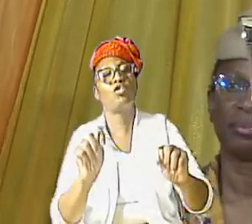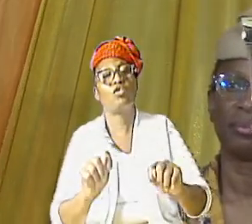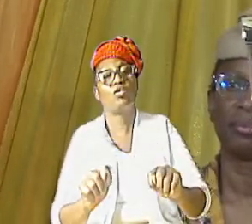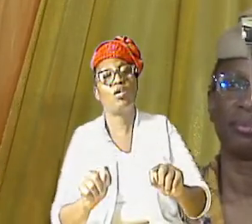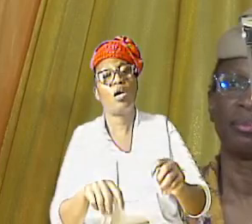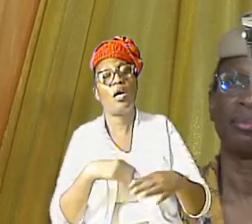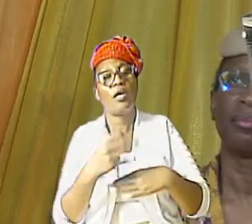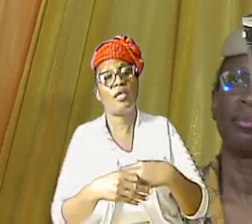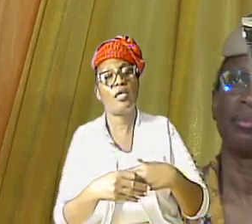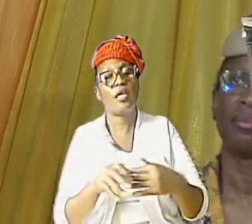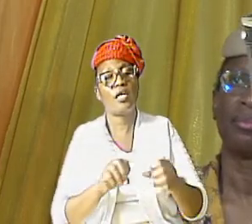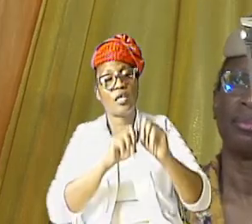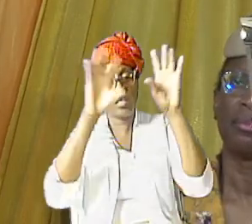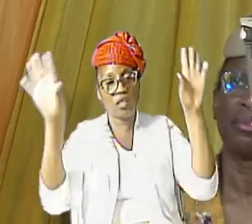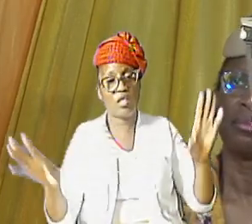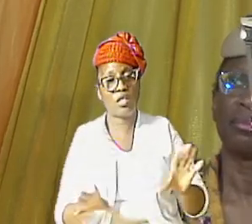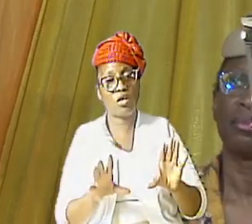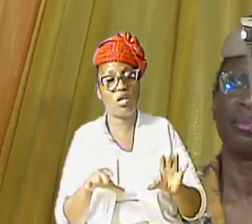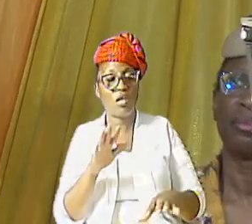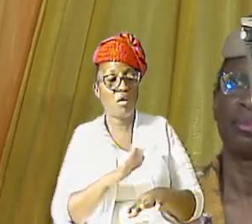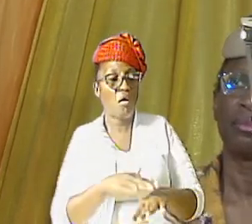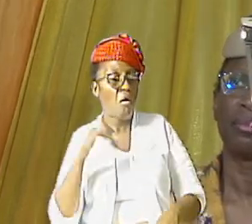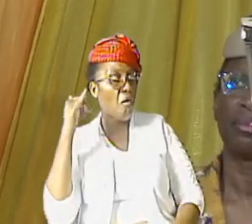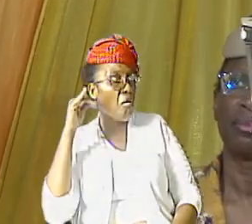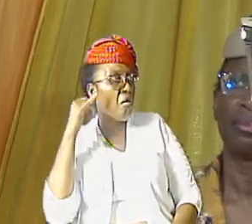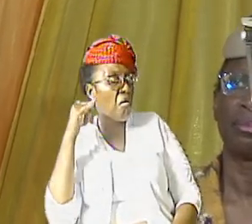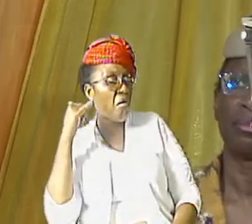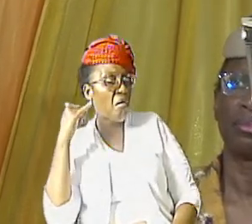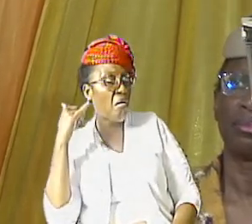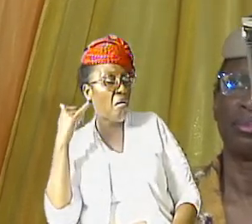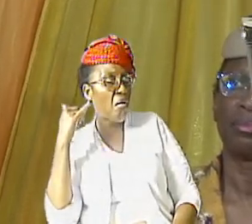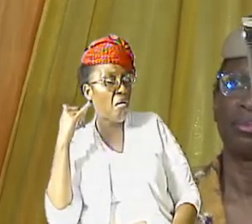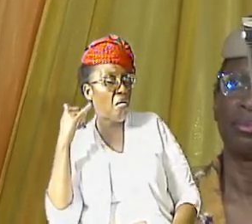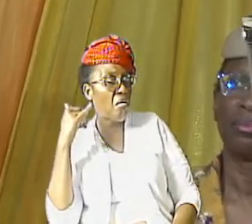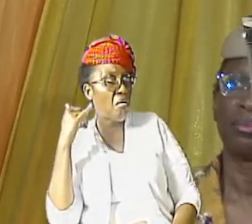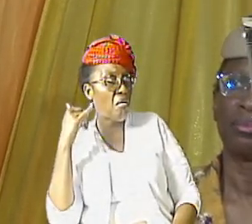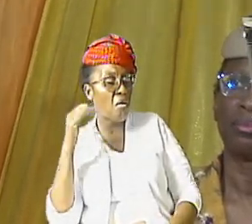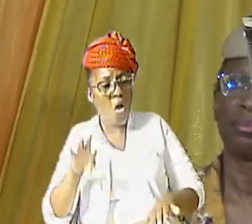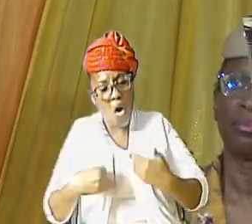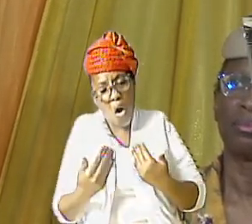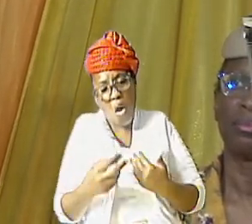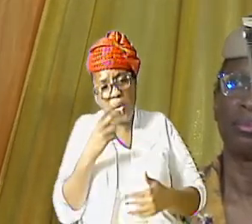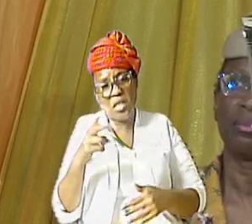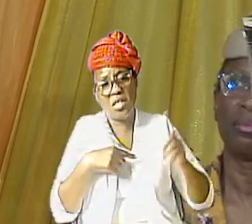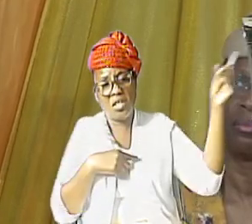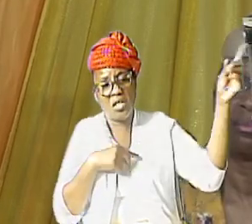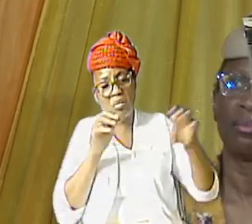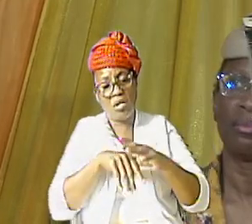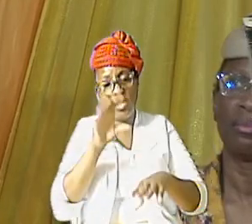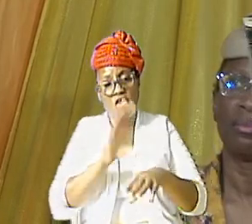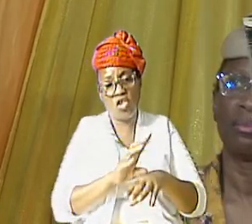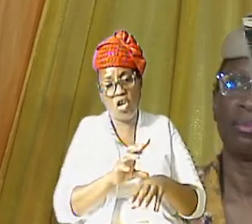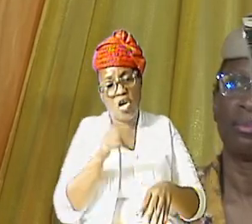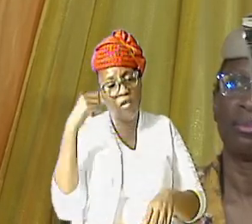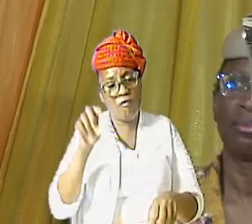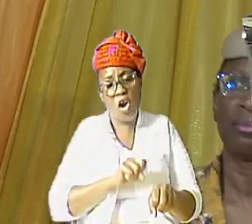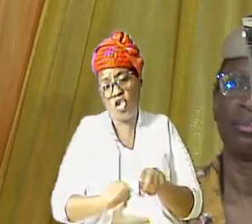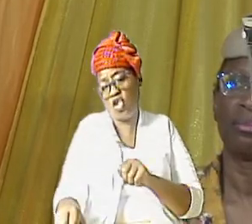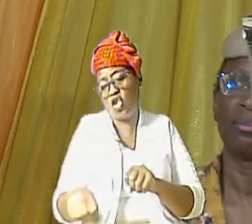get a call. And then one Sunday, I remember a particular brother. I'm calling me and I said, brother, you know, I'm not seeing a church all along. And I say,